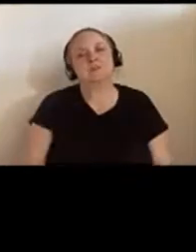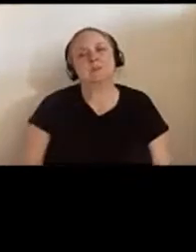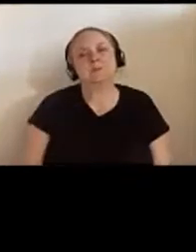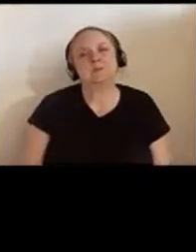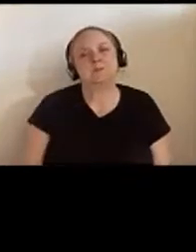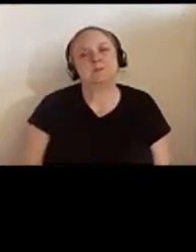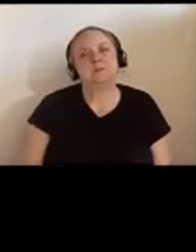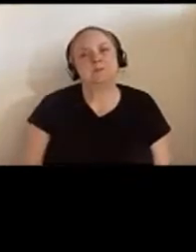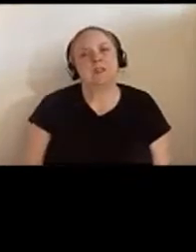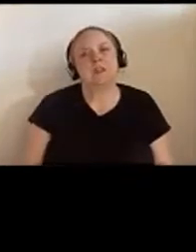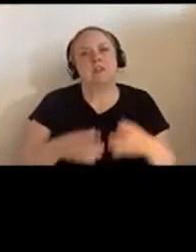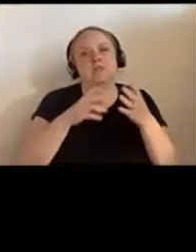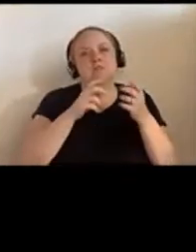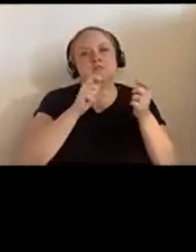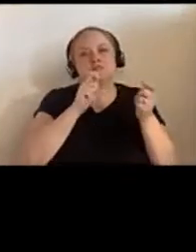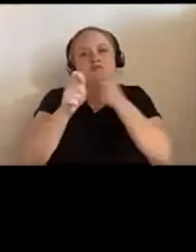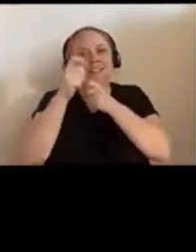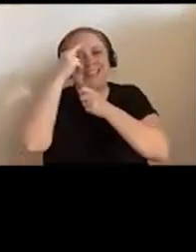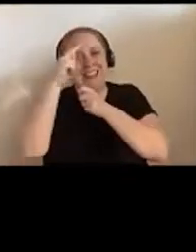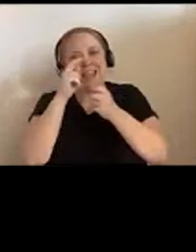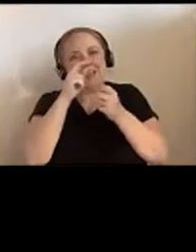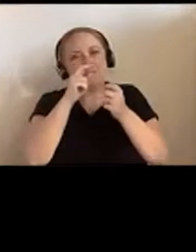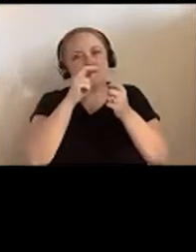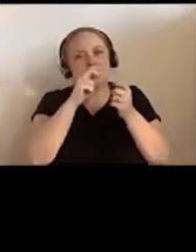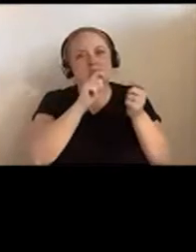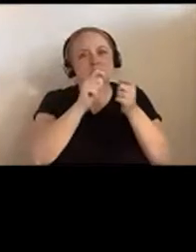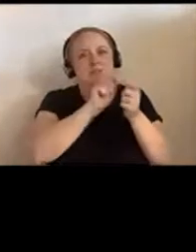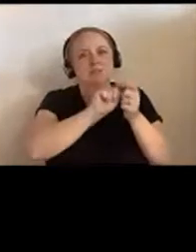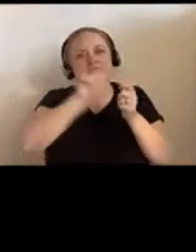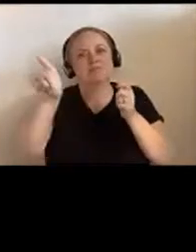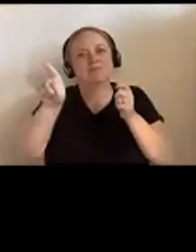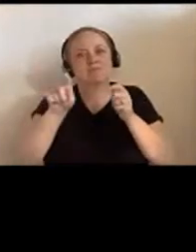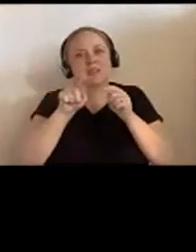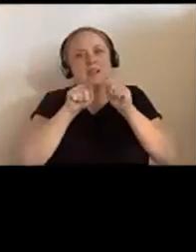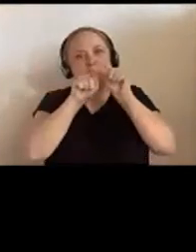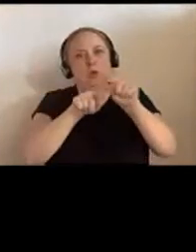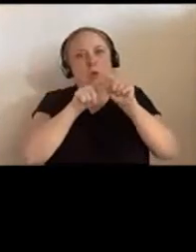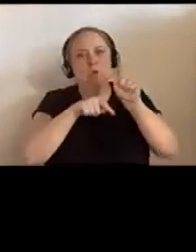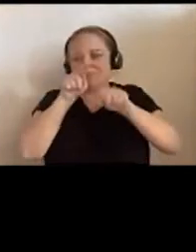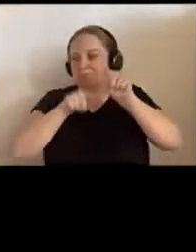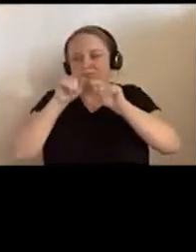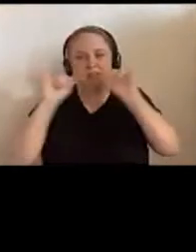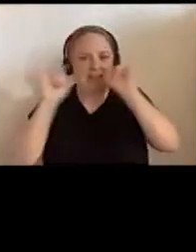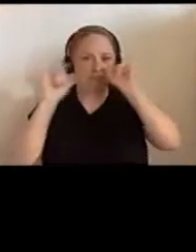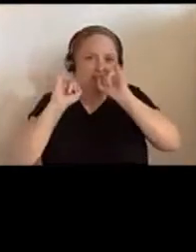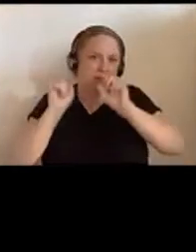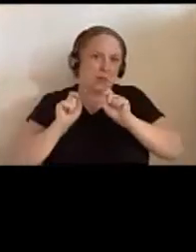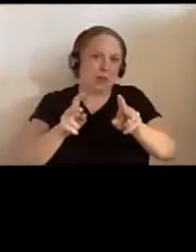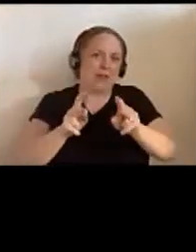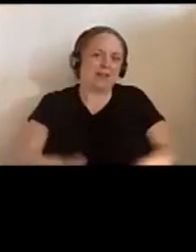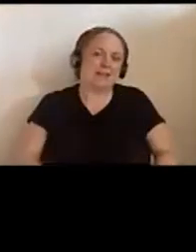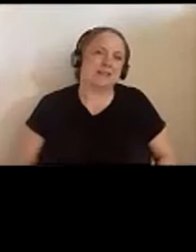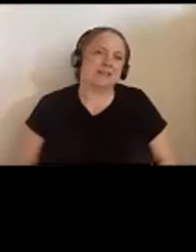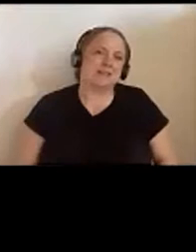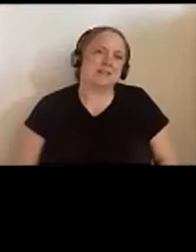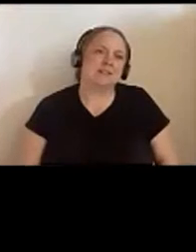renamed, redistributed, abused in many different horrific ways. And does not that